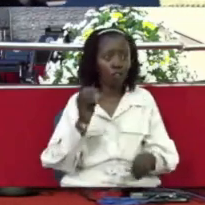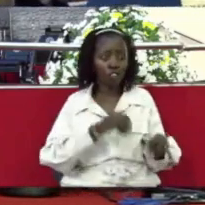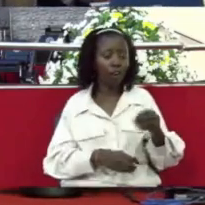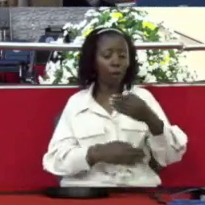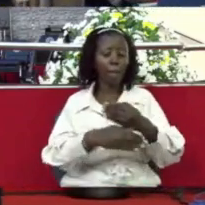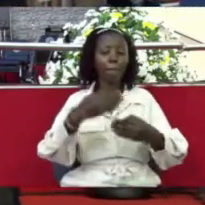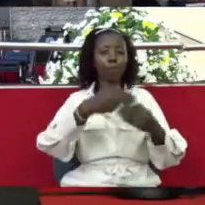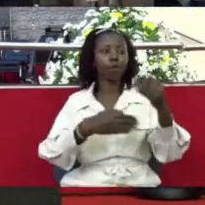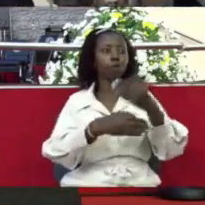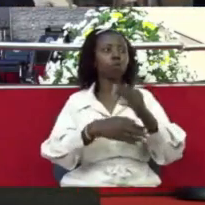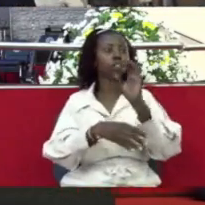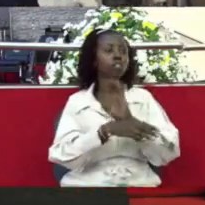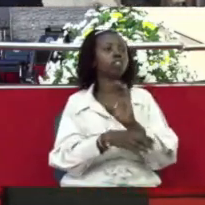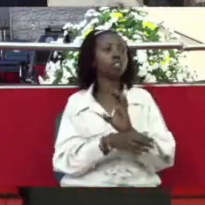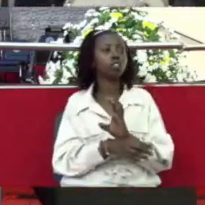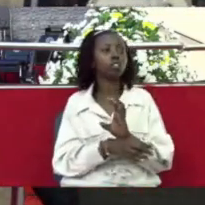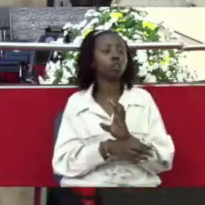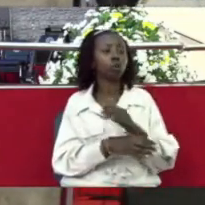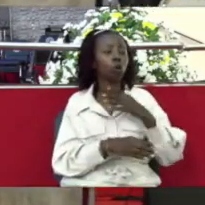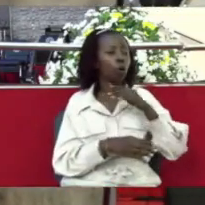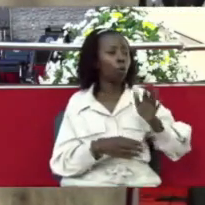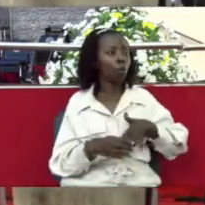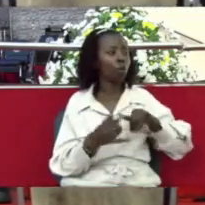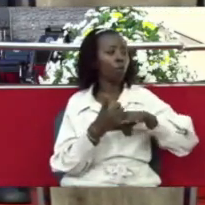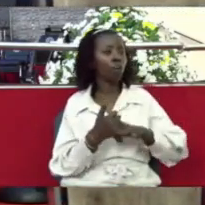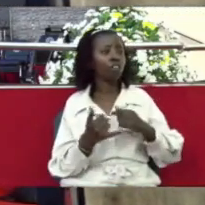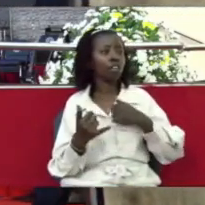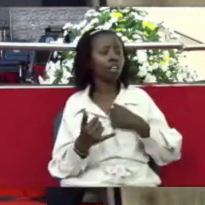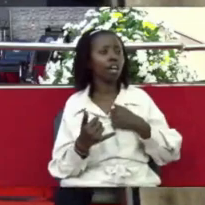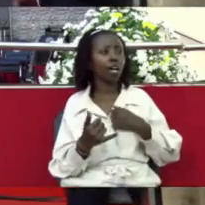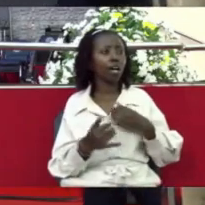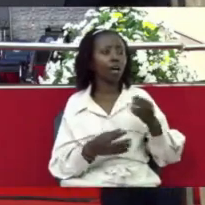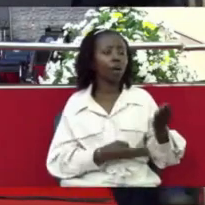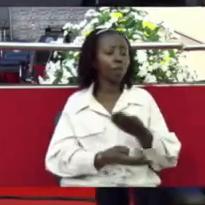now Rod and I bought our first brick. It was like one of the first Sundays we were here.